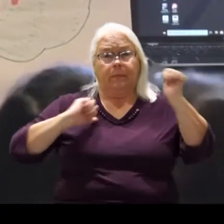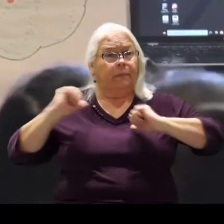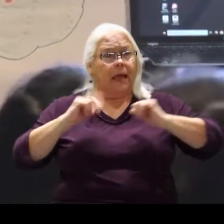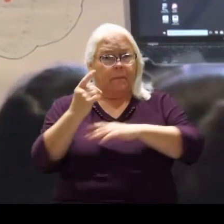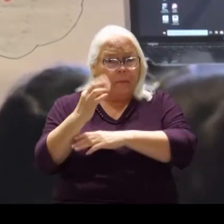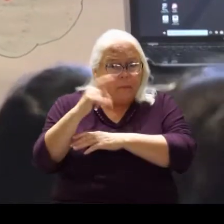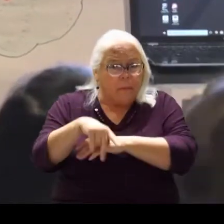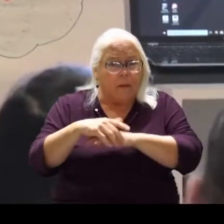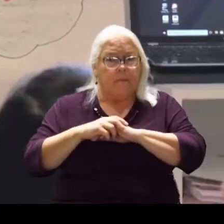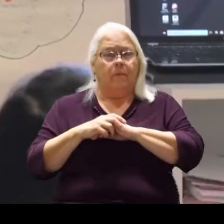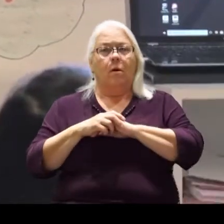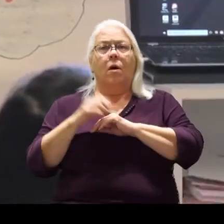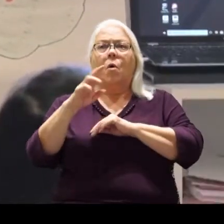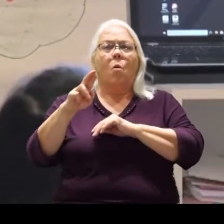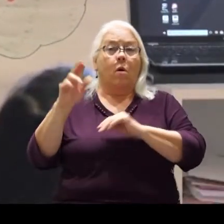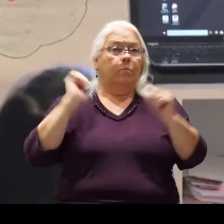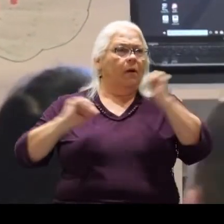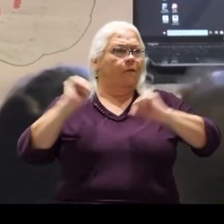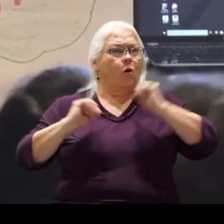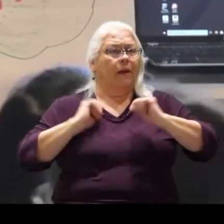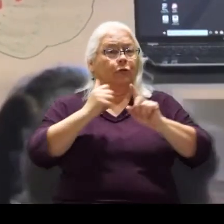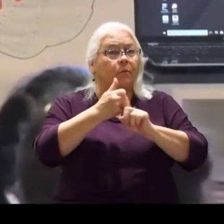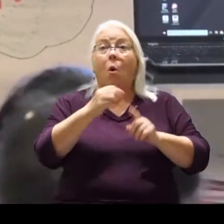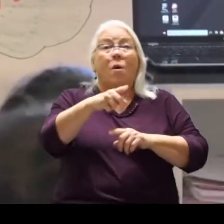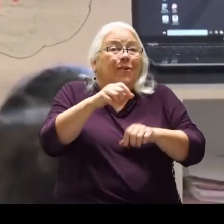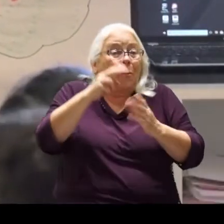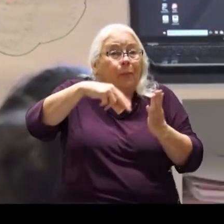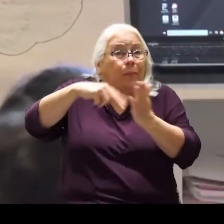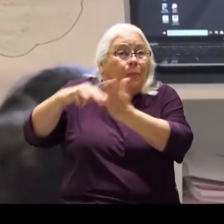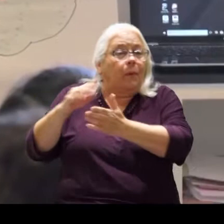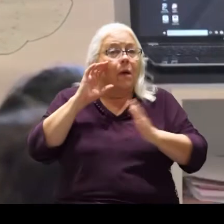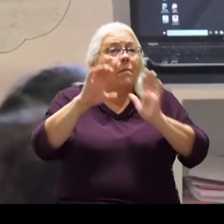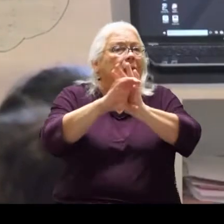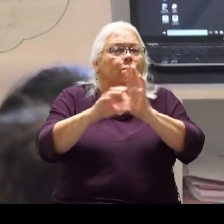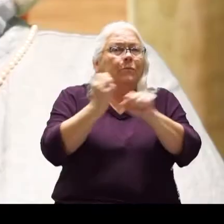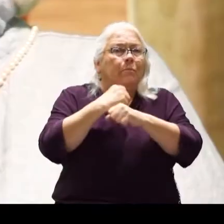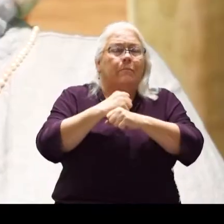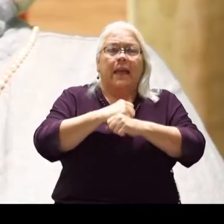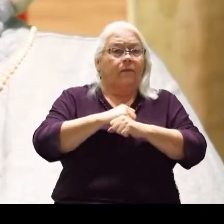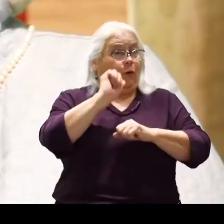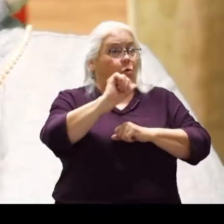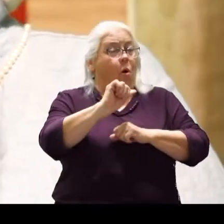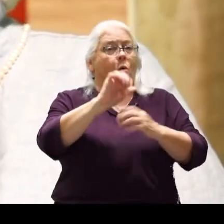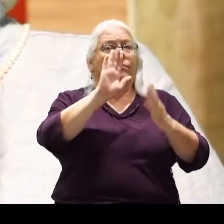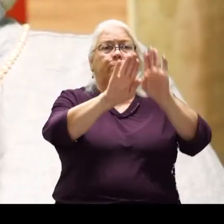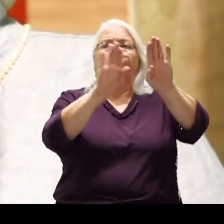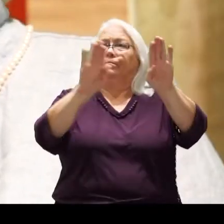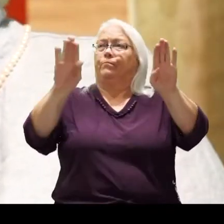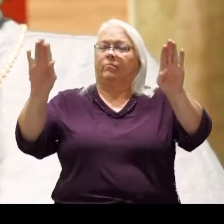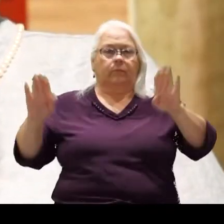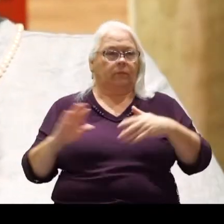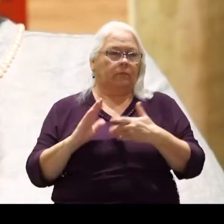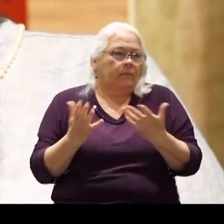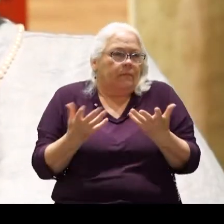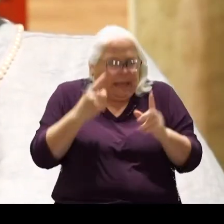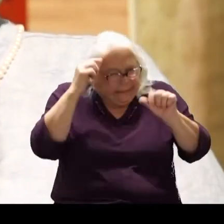book that somebody else has written within other workshops, or props for a play